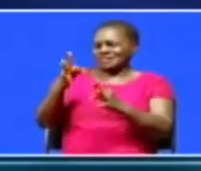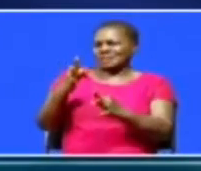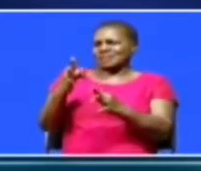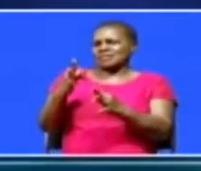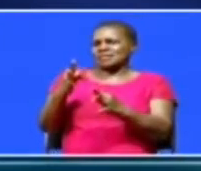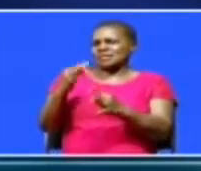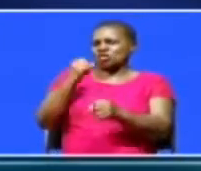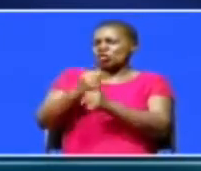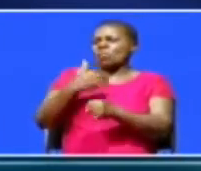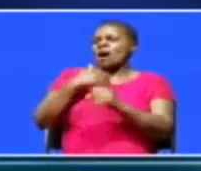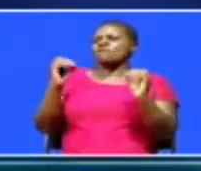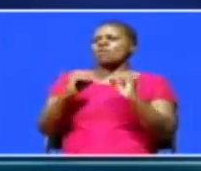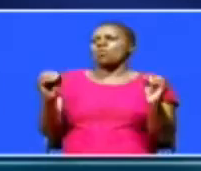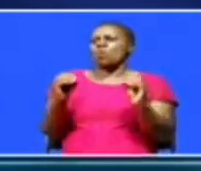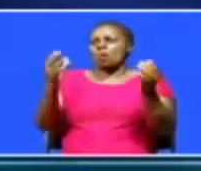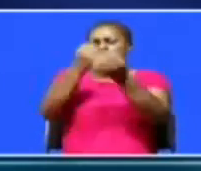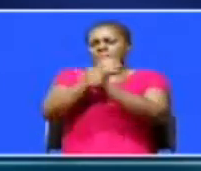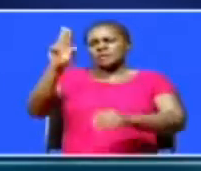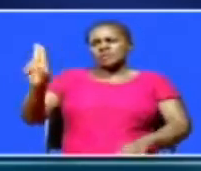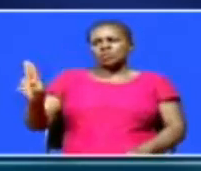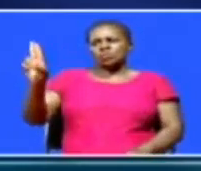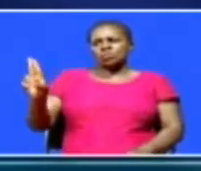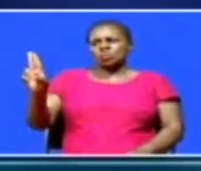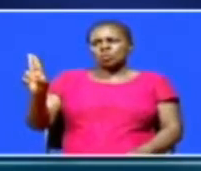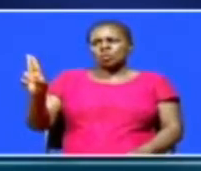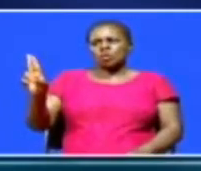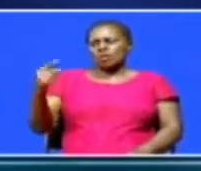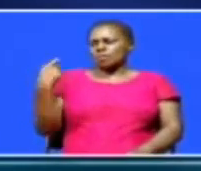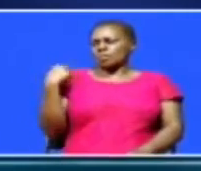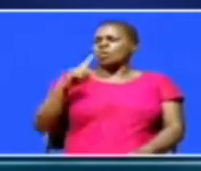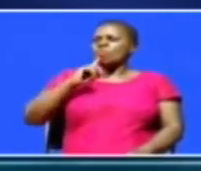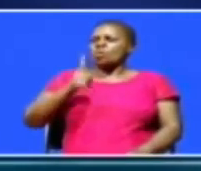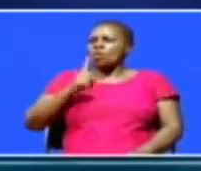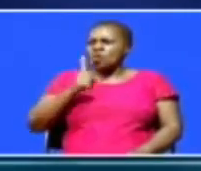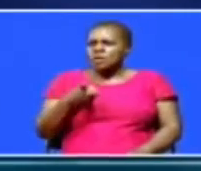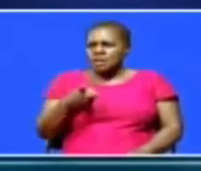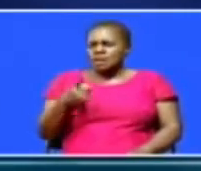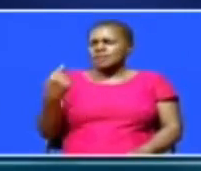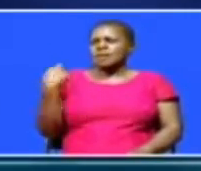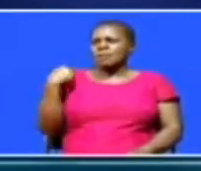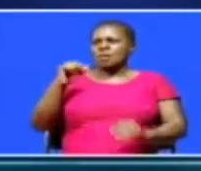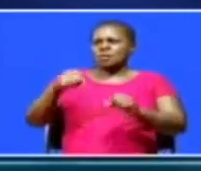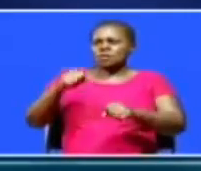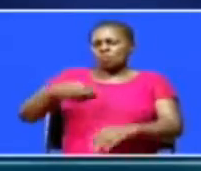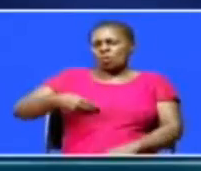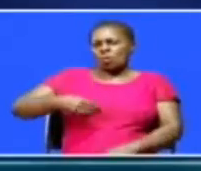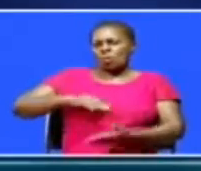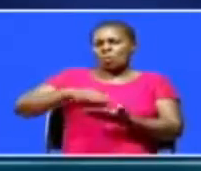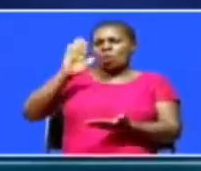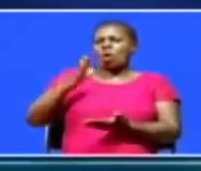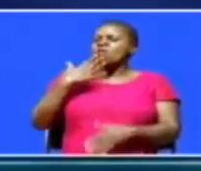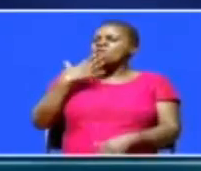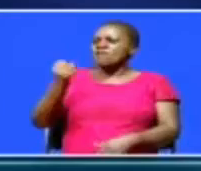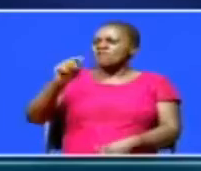the end of last month, with President Uhuru Kenyatta recently warning that this figure could rise to 500,000 should